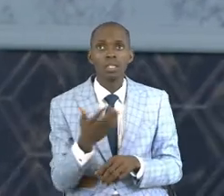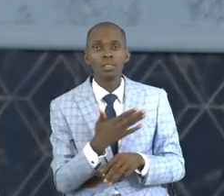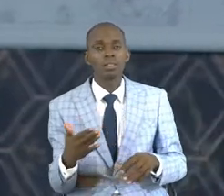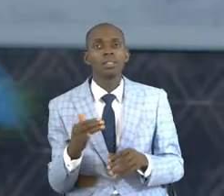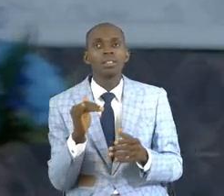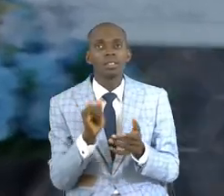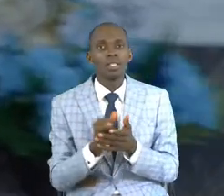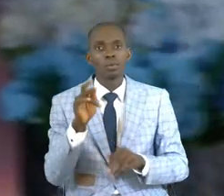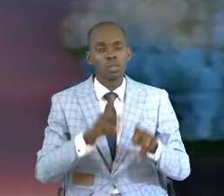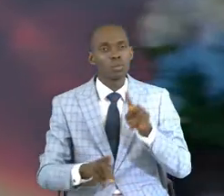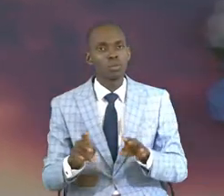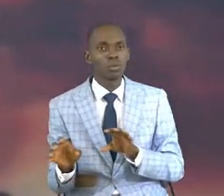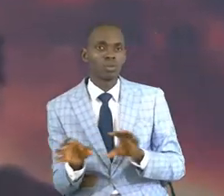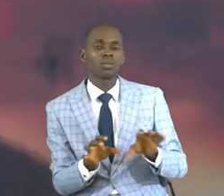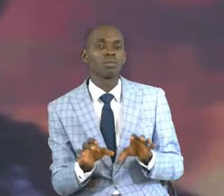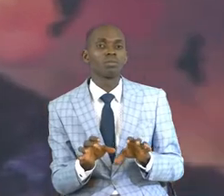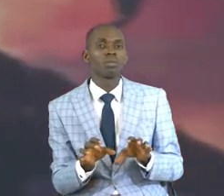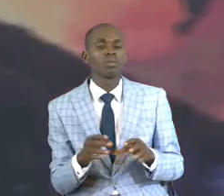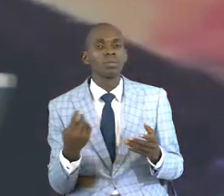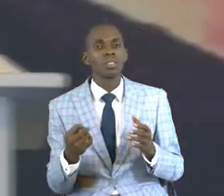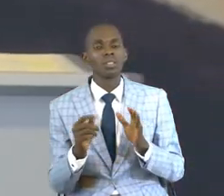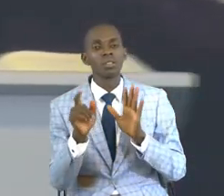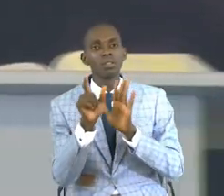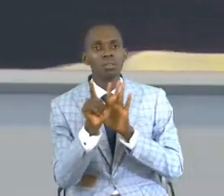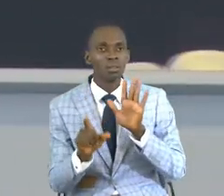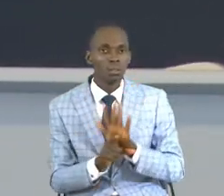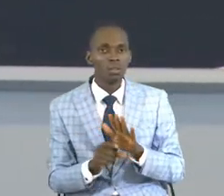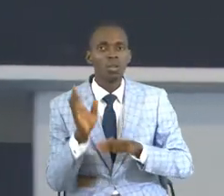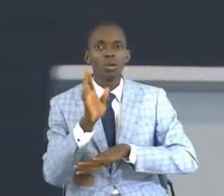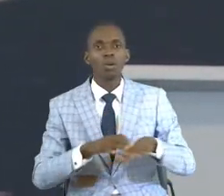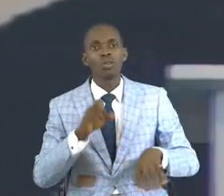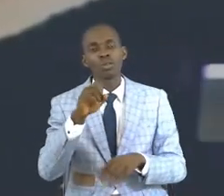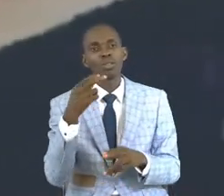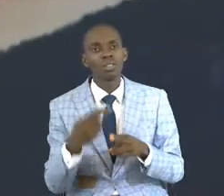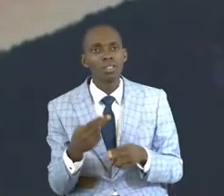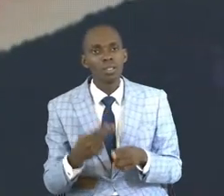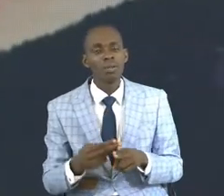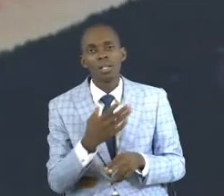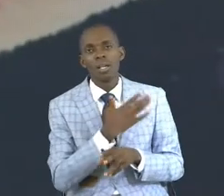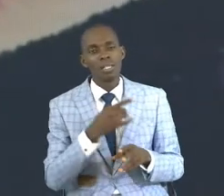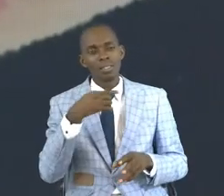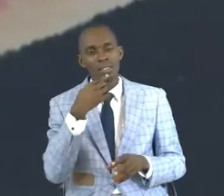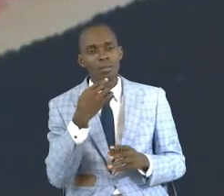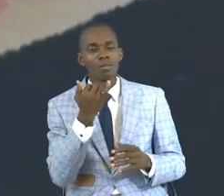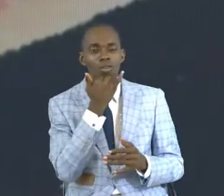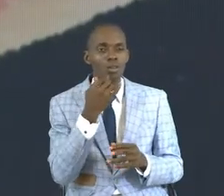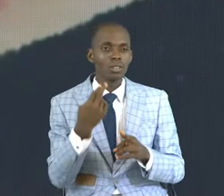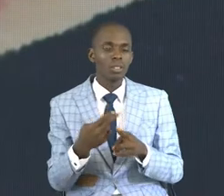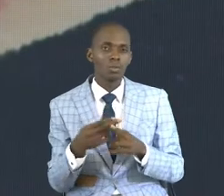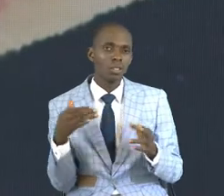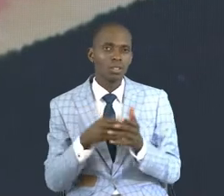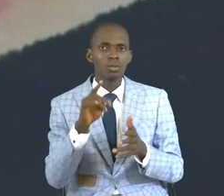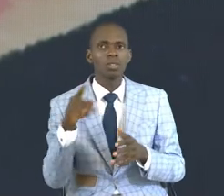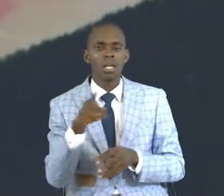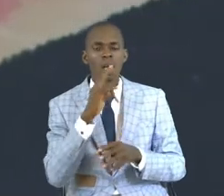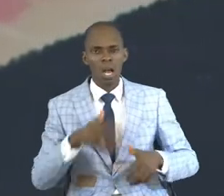do, those in-laws, they call you names and they say this and that, they are angry at you. You're